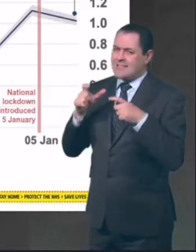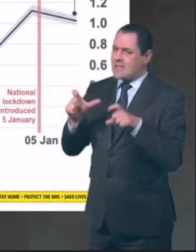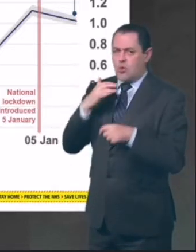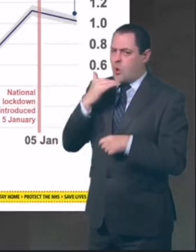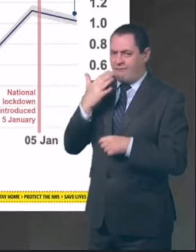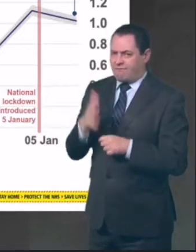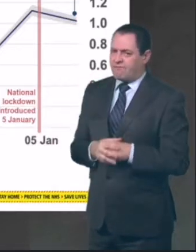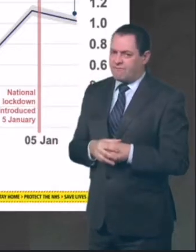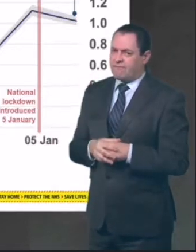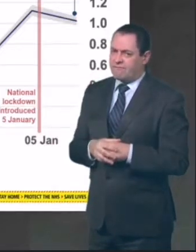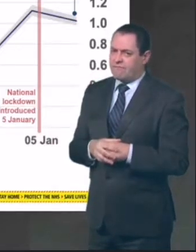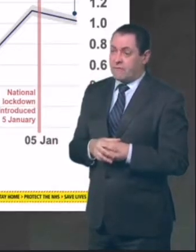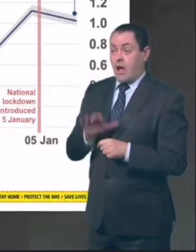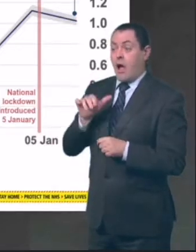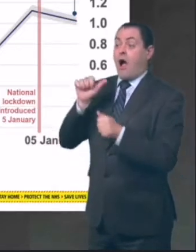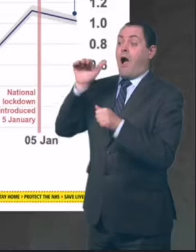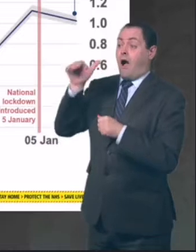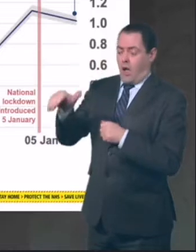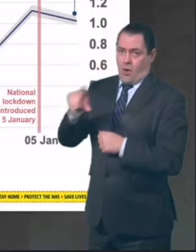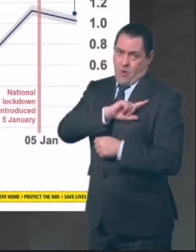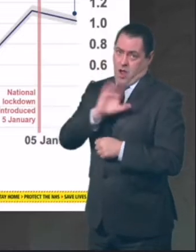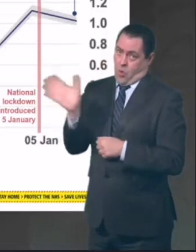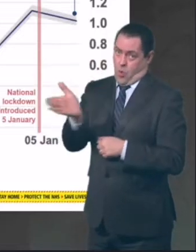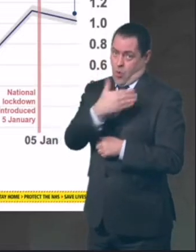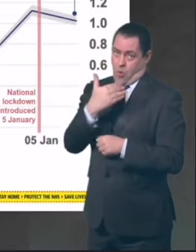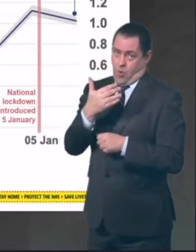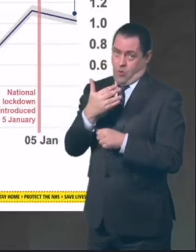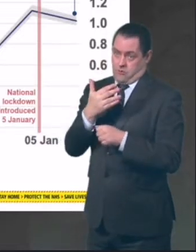together to make sure people stay at home when they do not need to